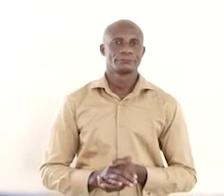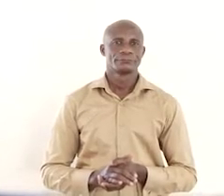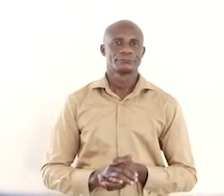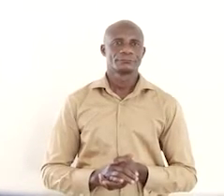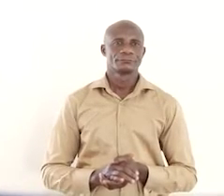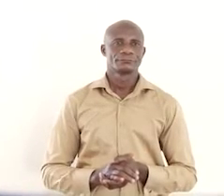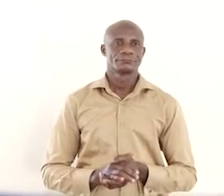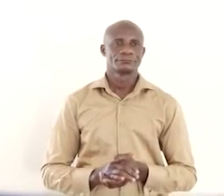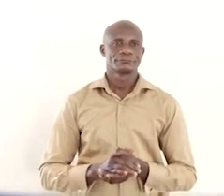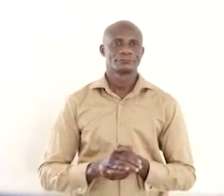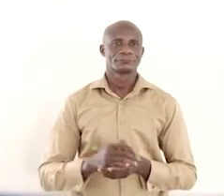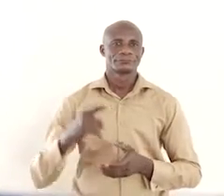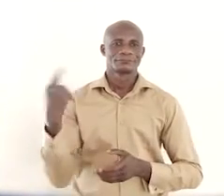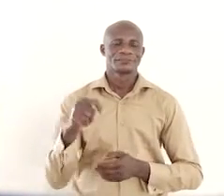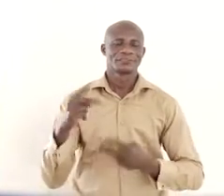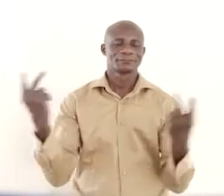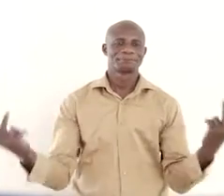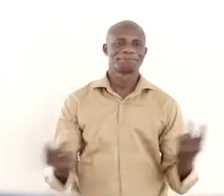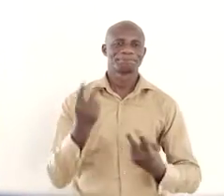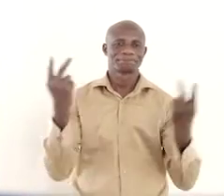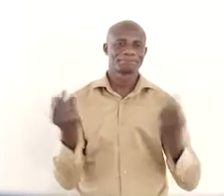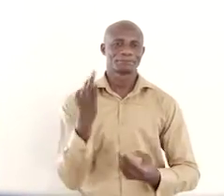the triumph of